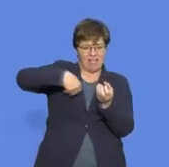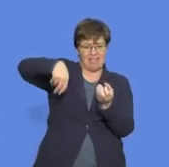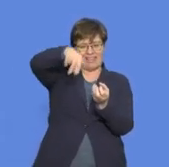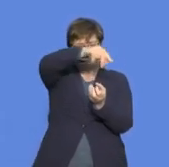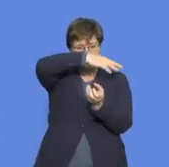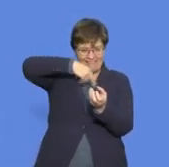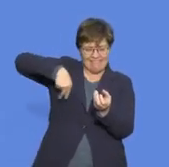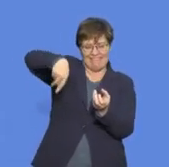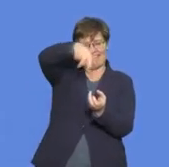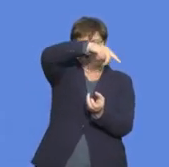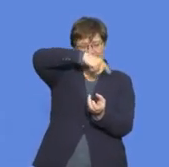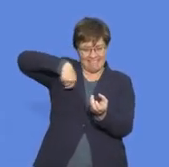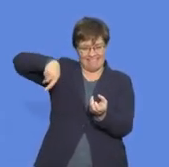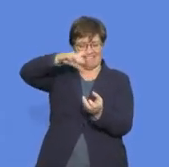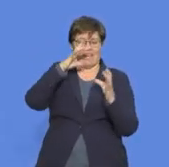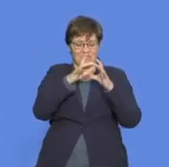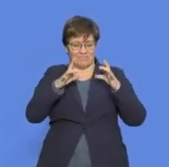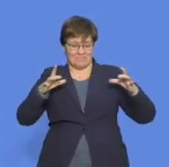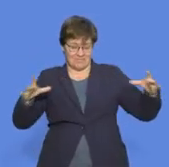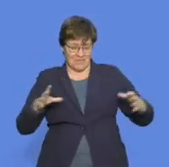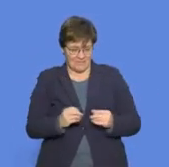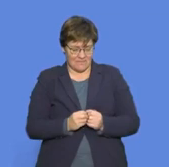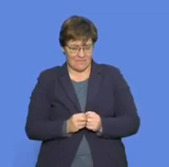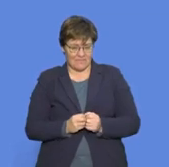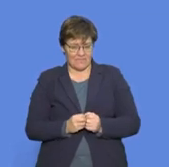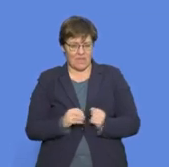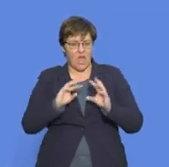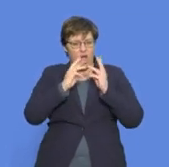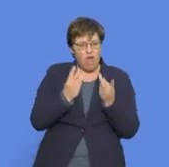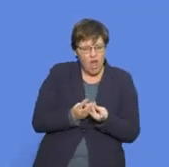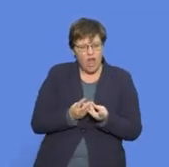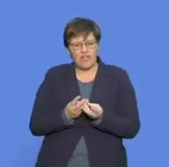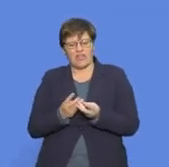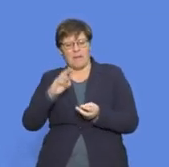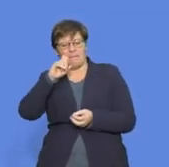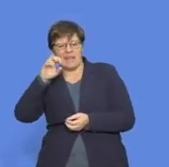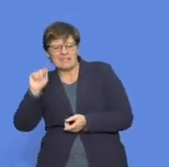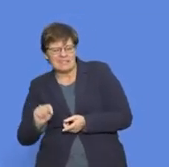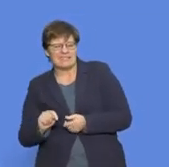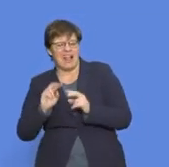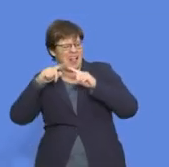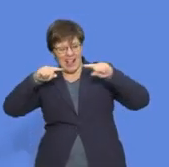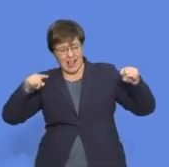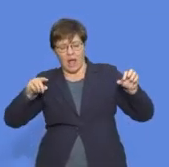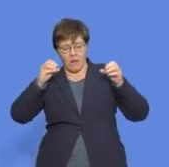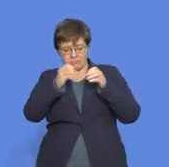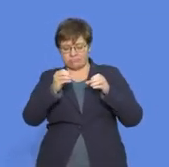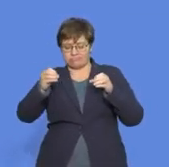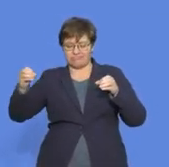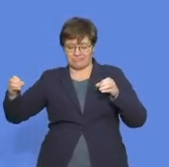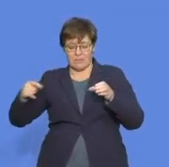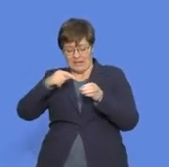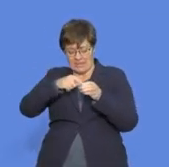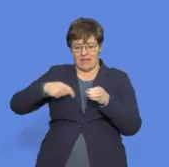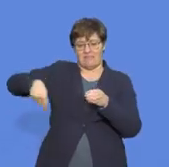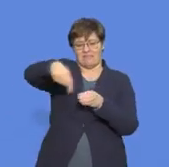around the sun. Okay, so all the planets, okay, including Earth, then would revolve around the sun.